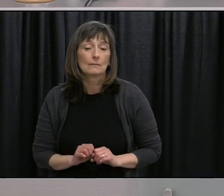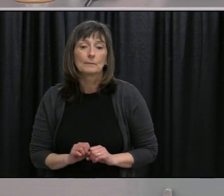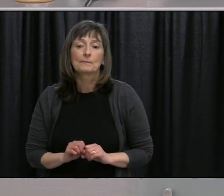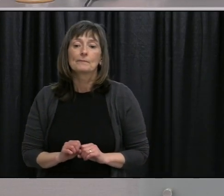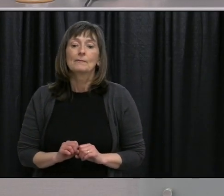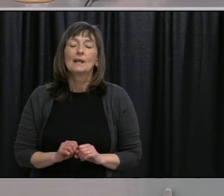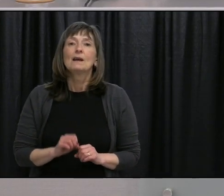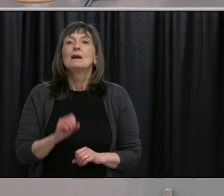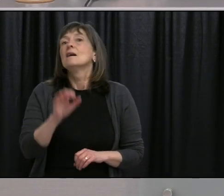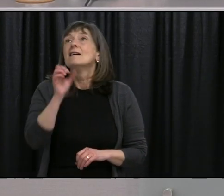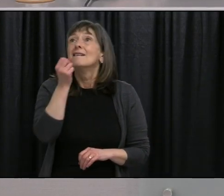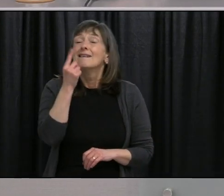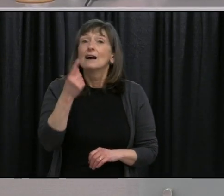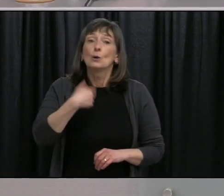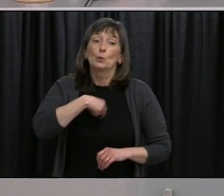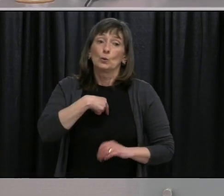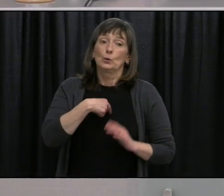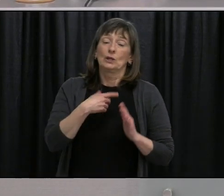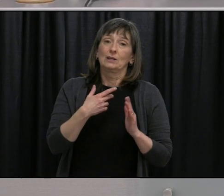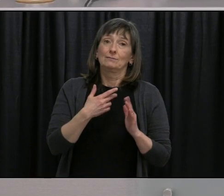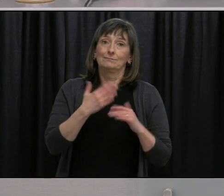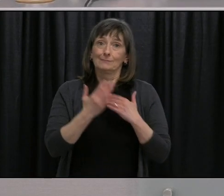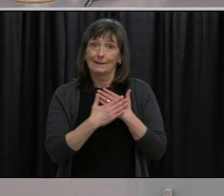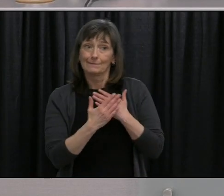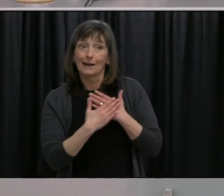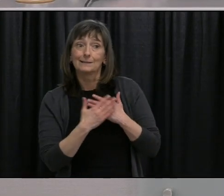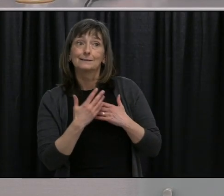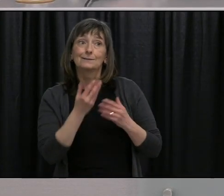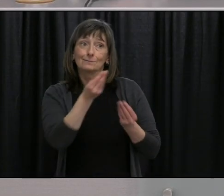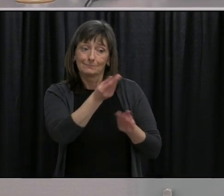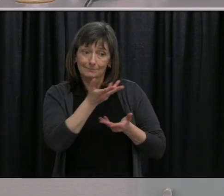the measures that we put in place by the advice that we've been given,